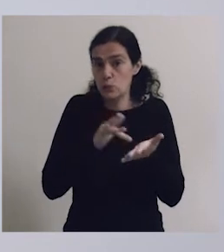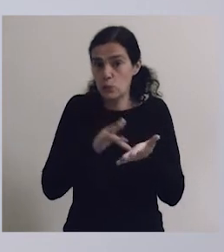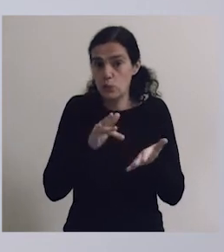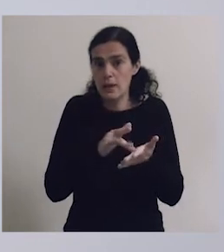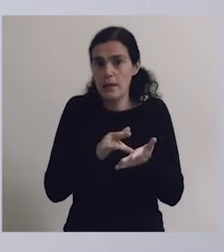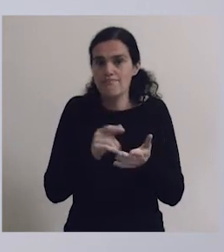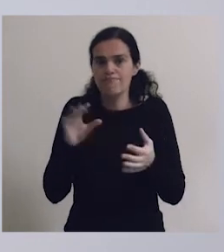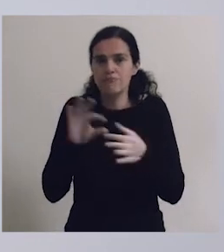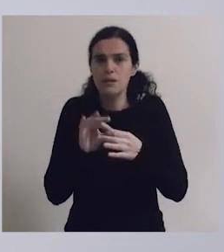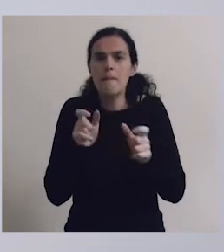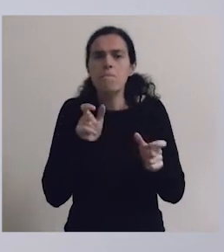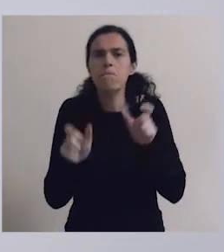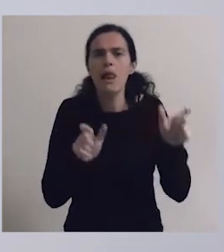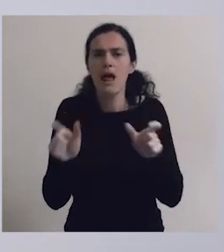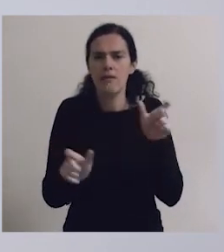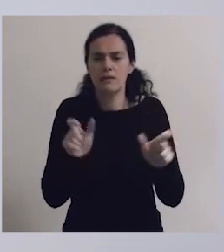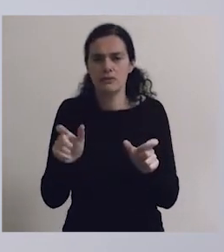literature, to words,